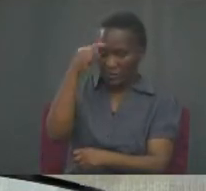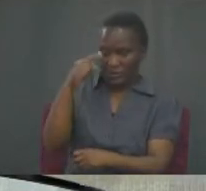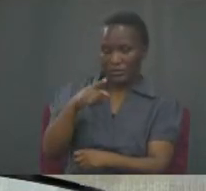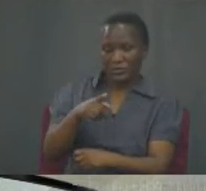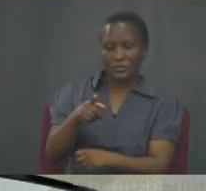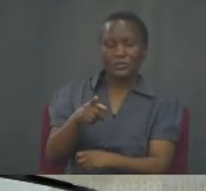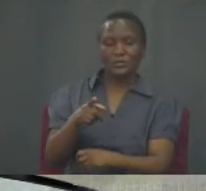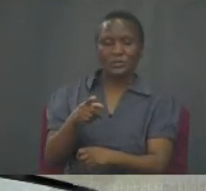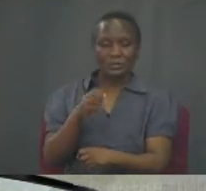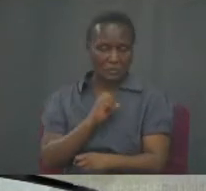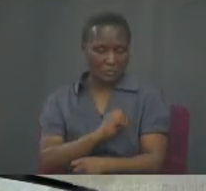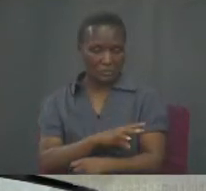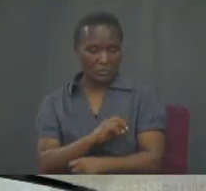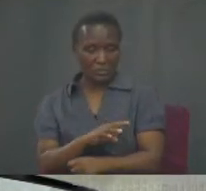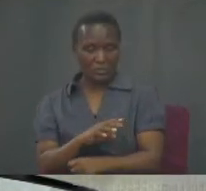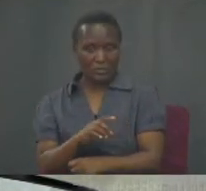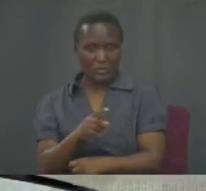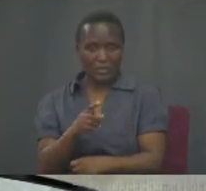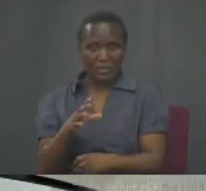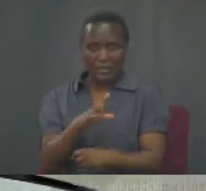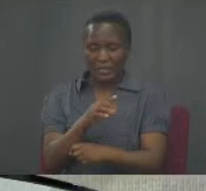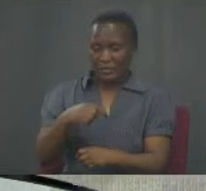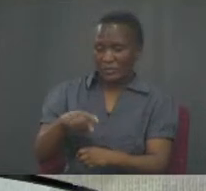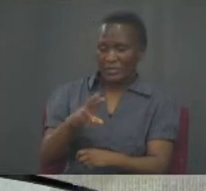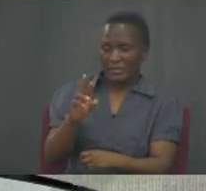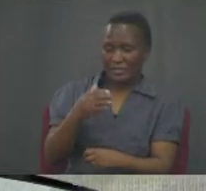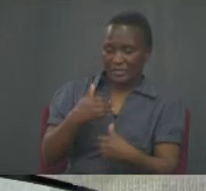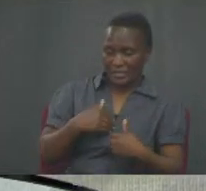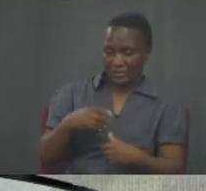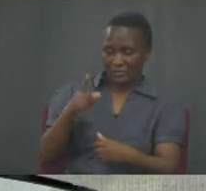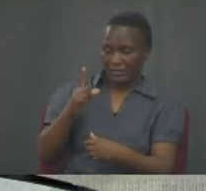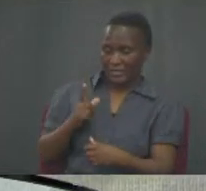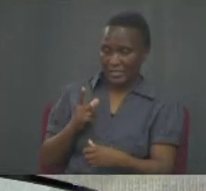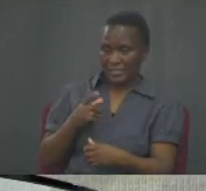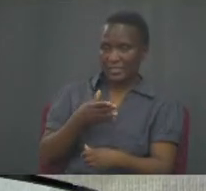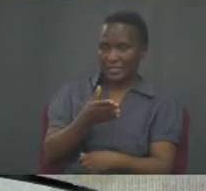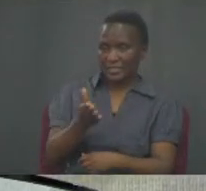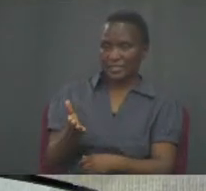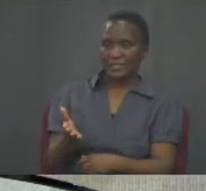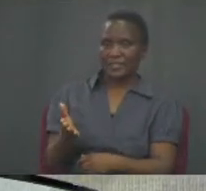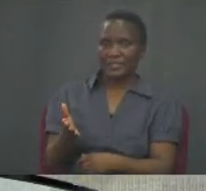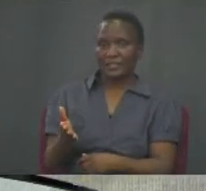And young ladies in church end up thinking there are no men in church. They are there, but they are afraid.